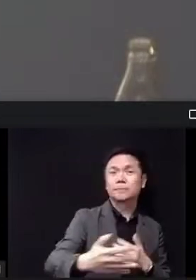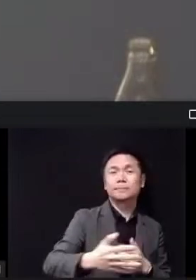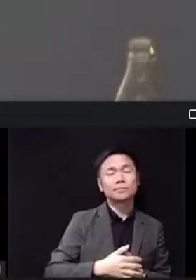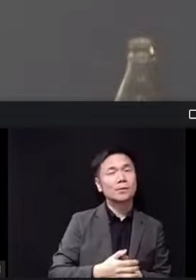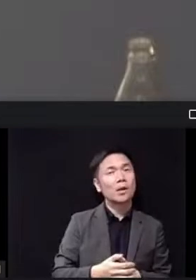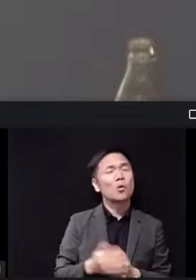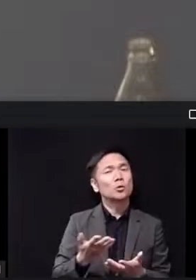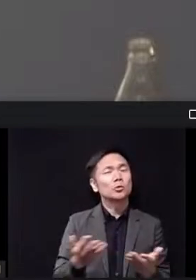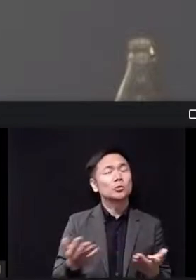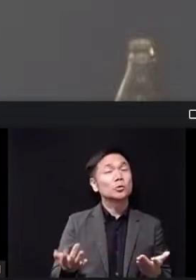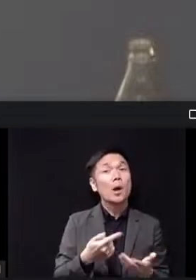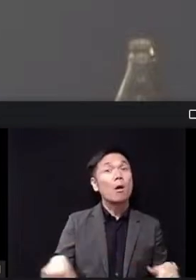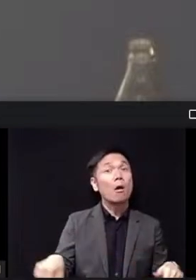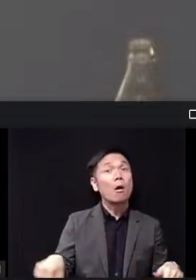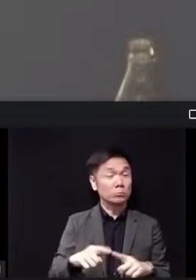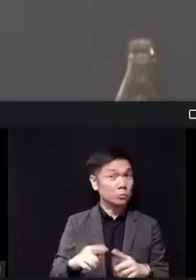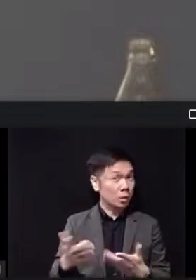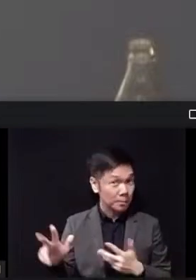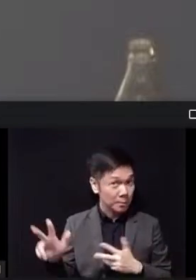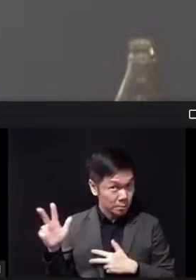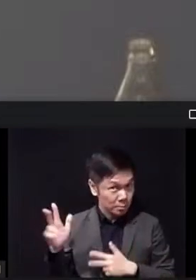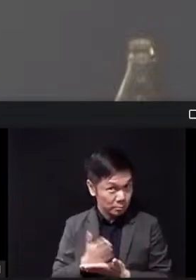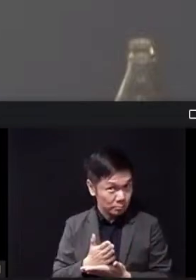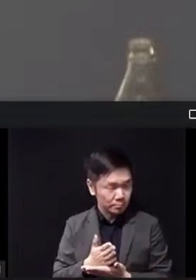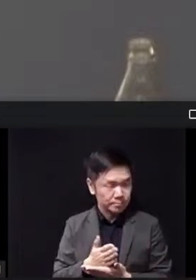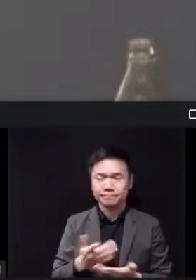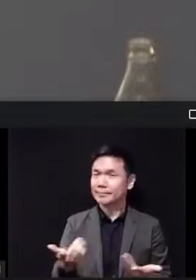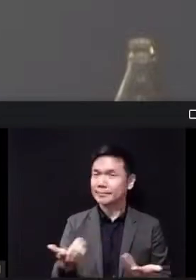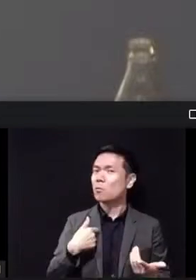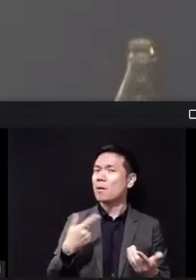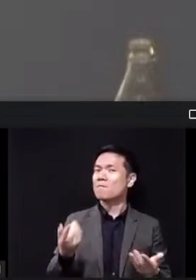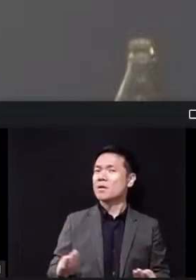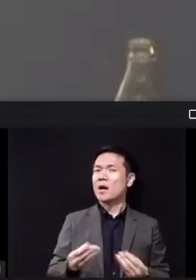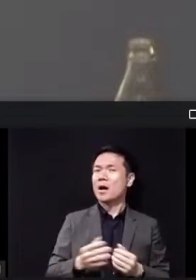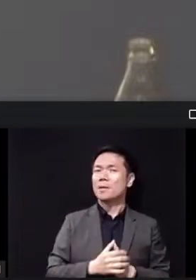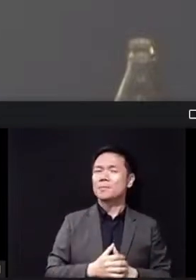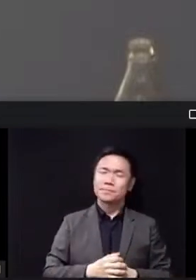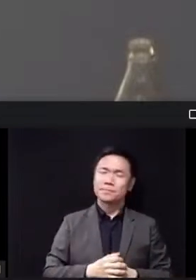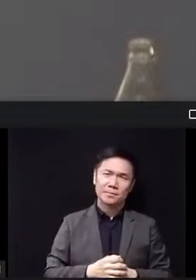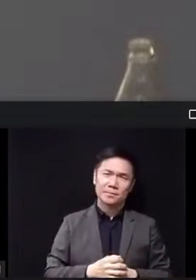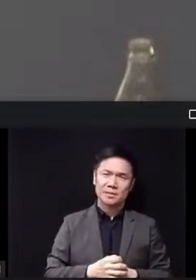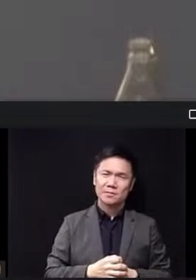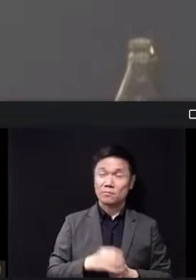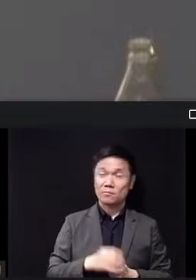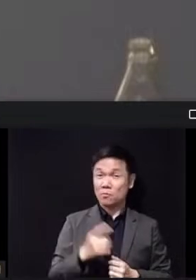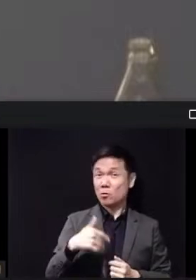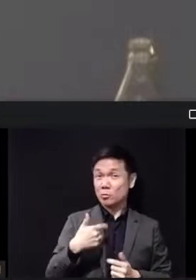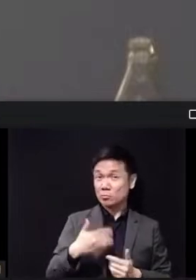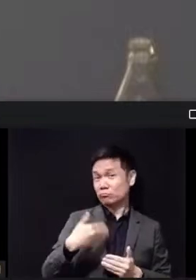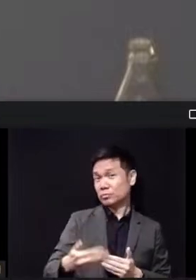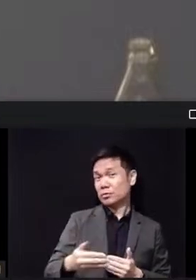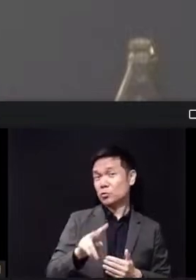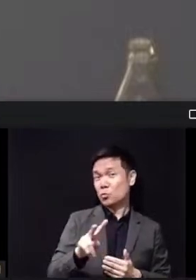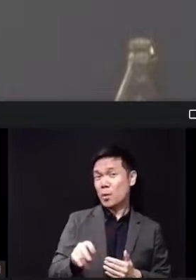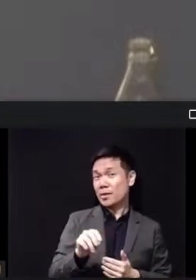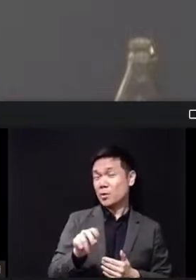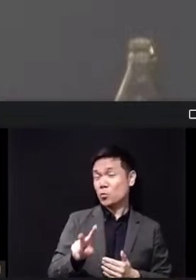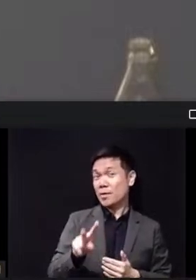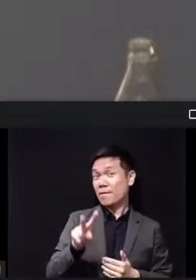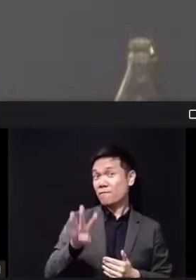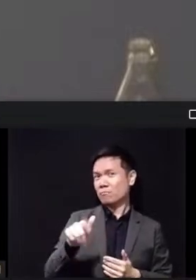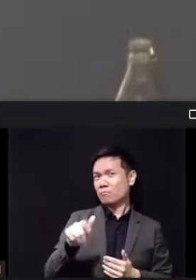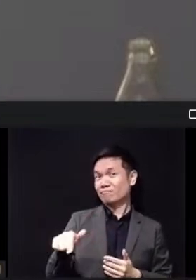these collective commitments of this conference are carried forward to the Commission session in